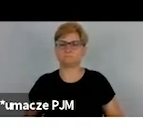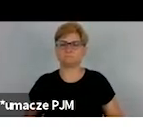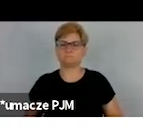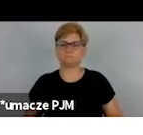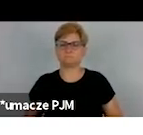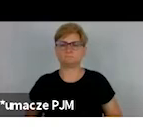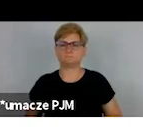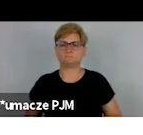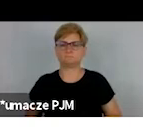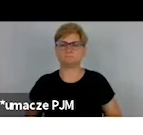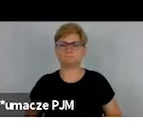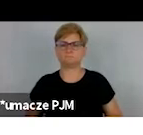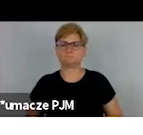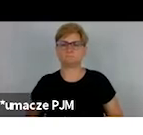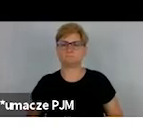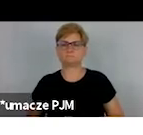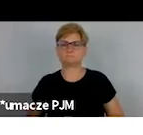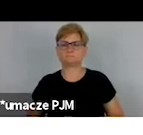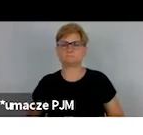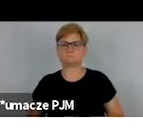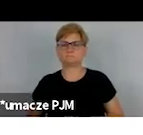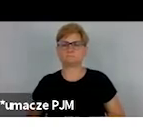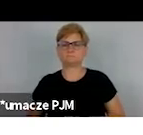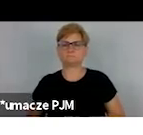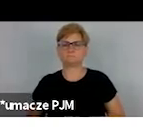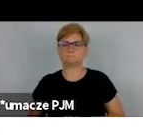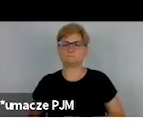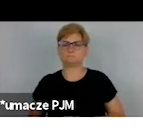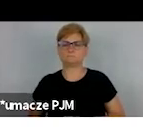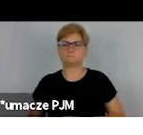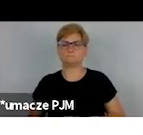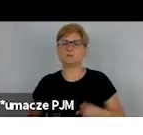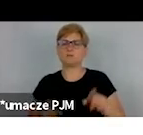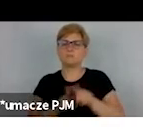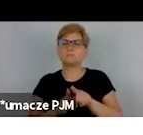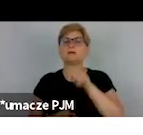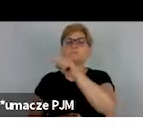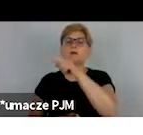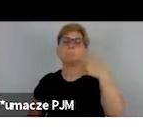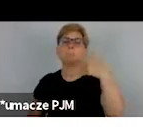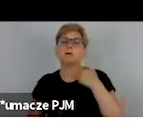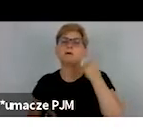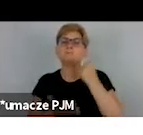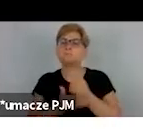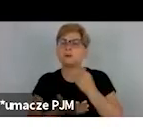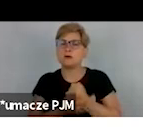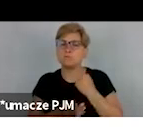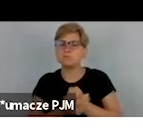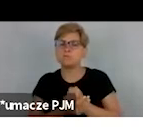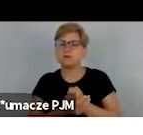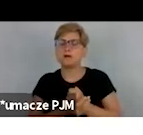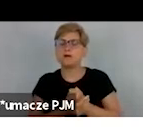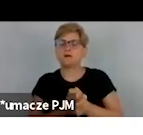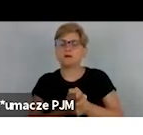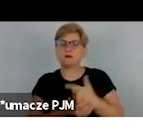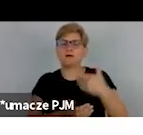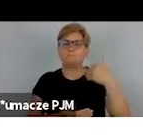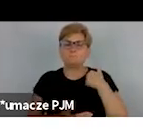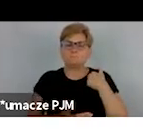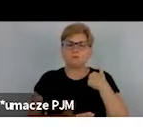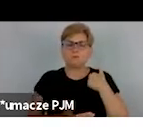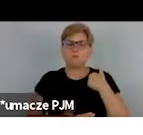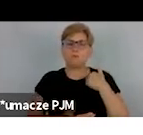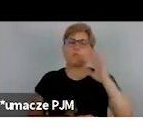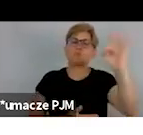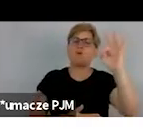his furniture back. But it's an example of the ways in which civil society organizations directly try and hold political